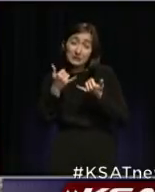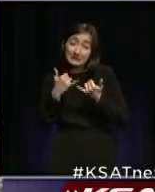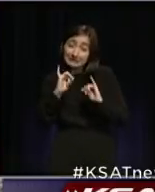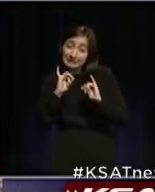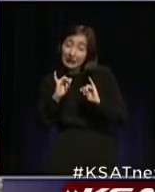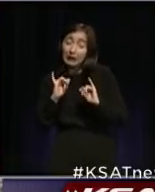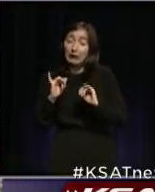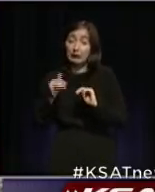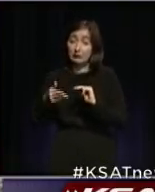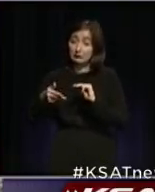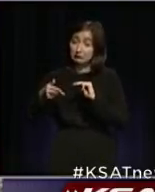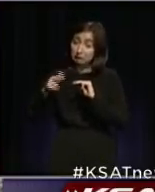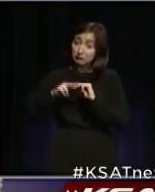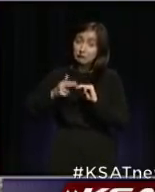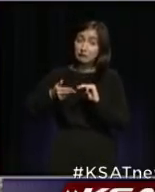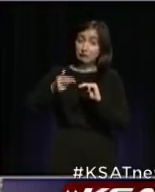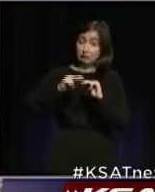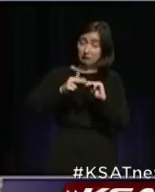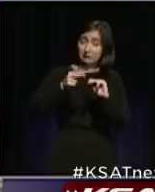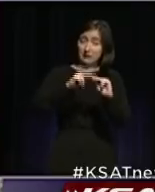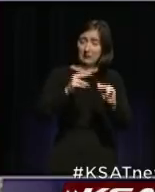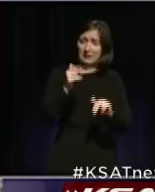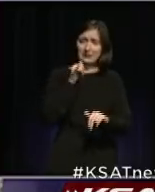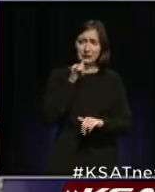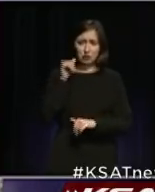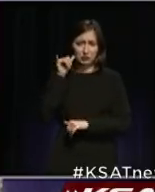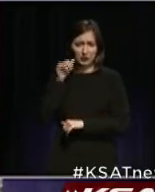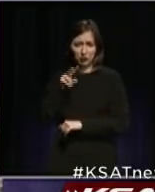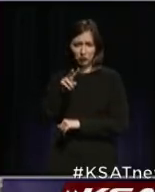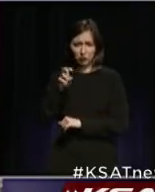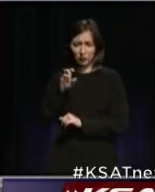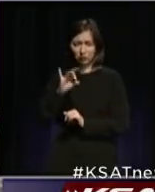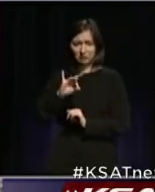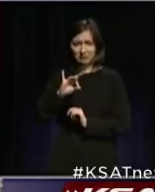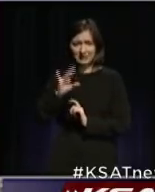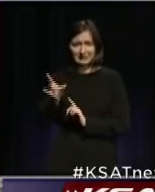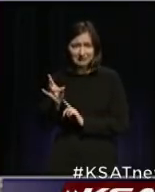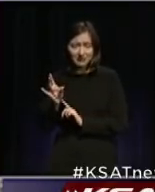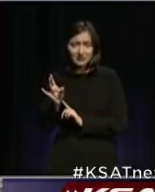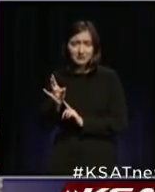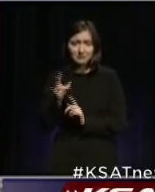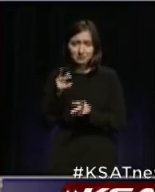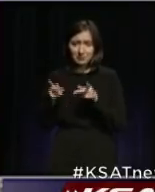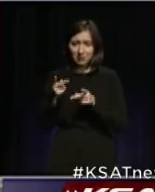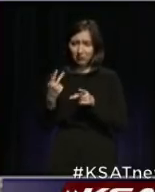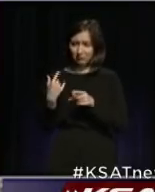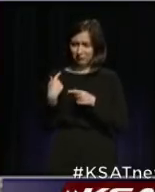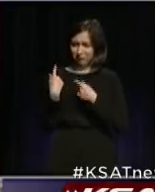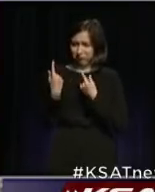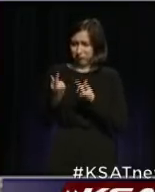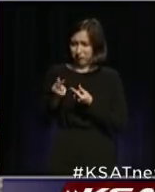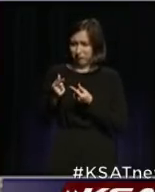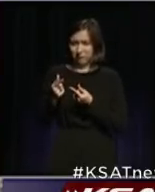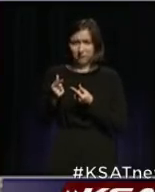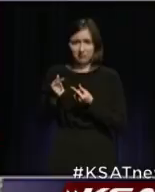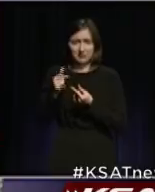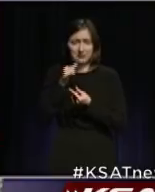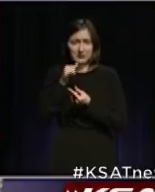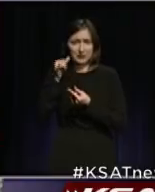was 287 yesterday that were infected. We're still getting new people in the hospital. We're still having